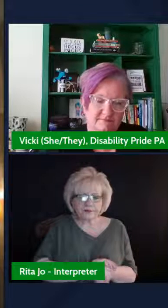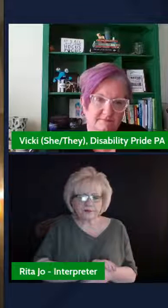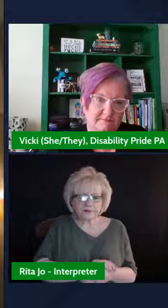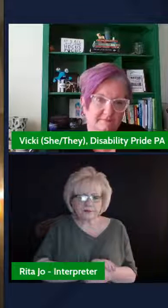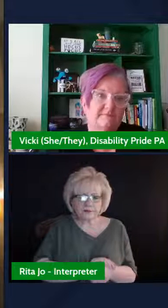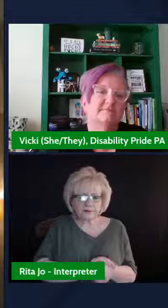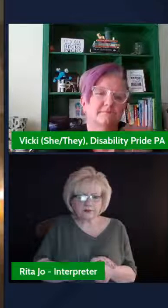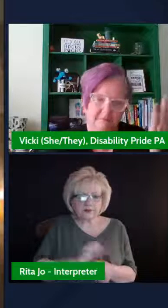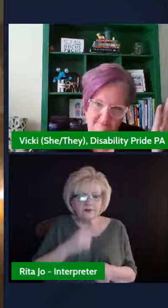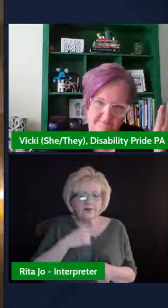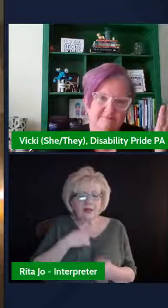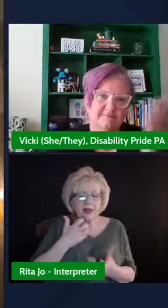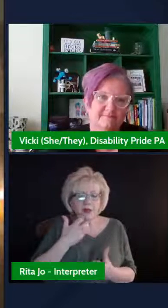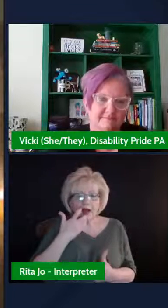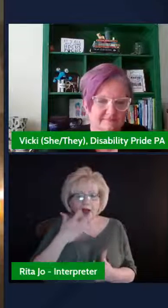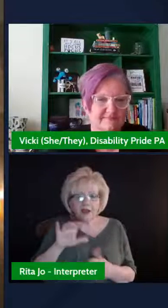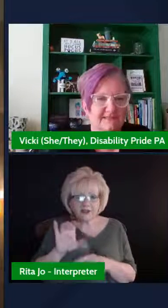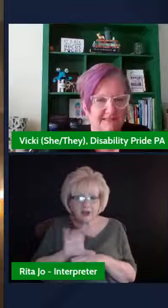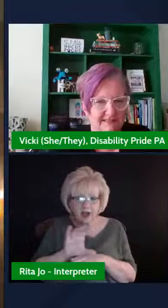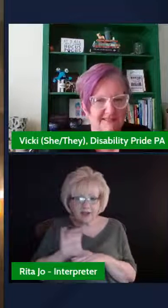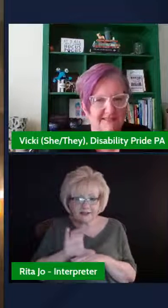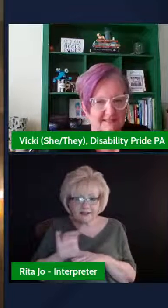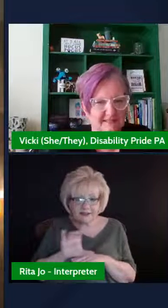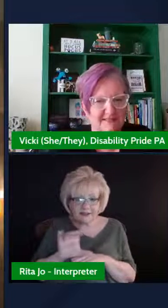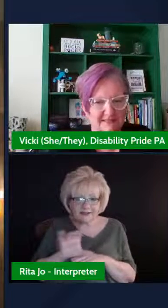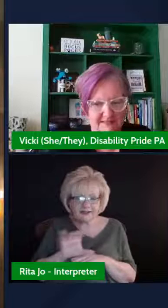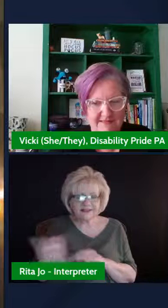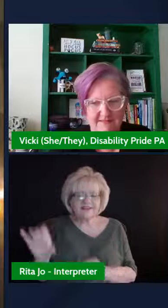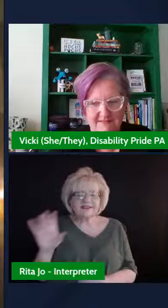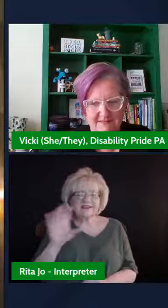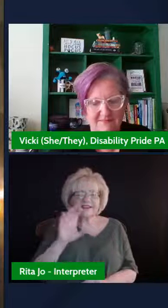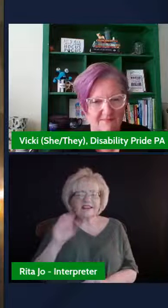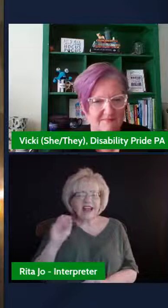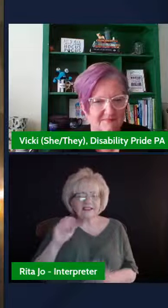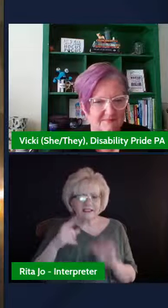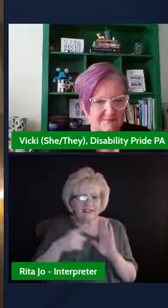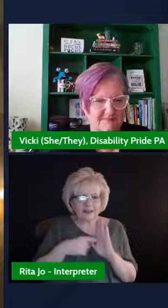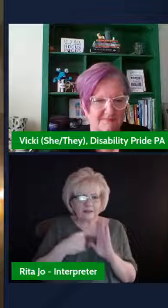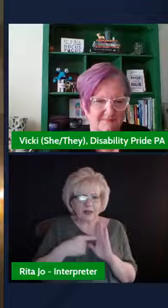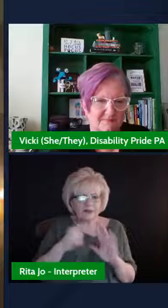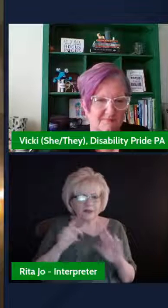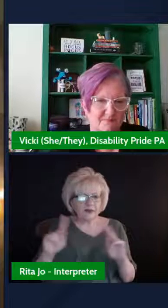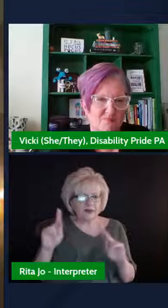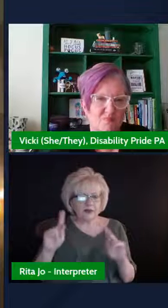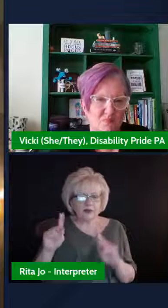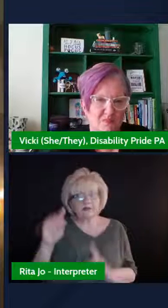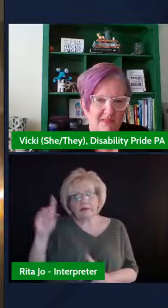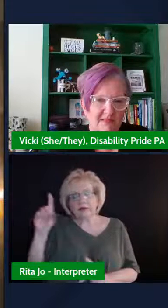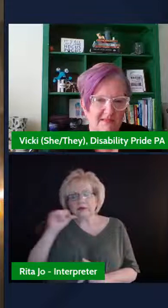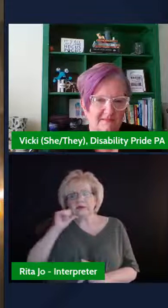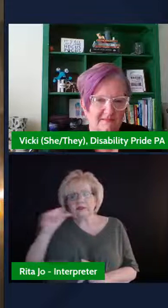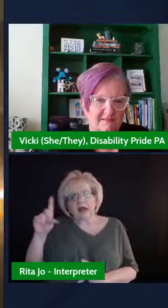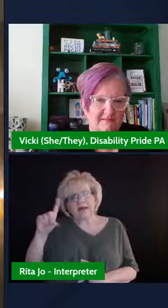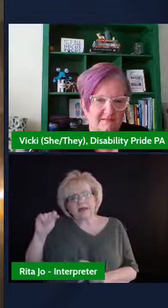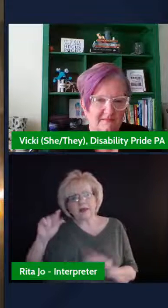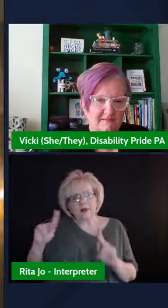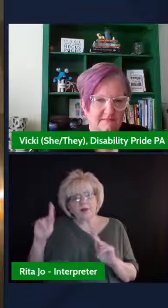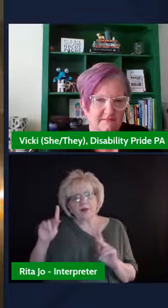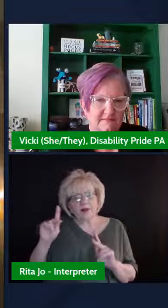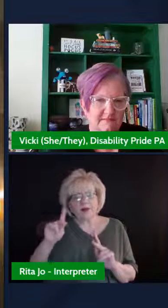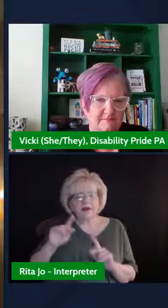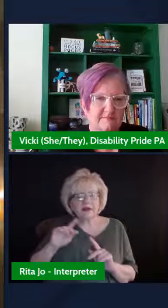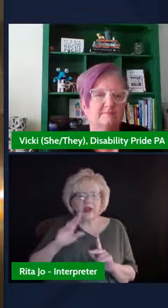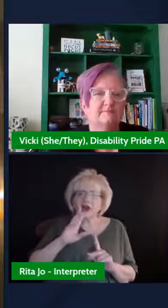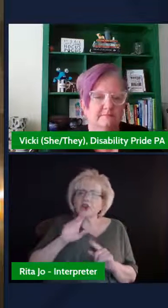a hot chocolate." But yeah, and they like sometimes people, especially non-disabled people, like to go into the